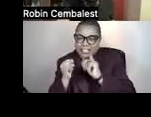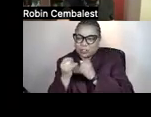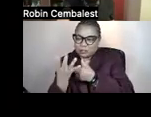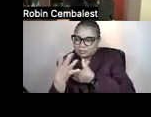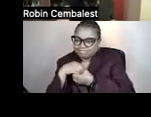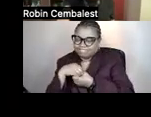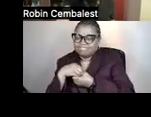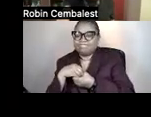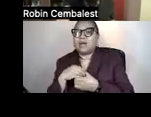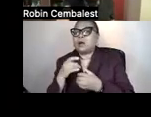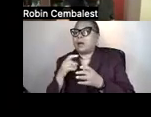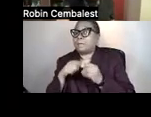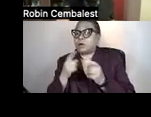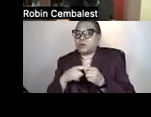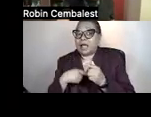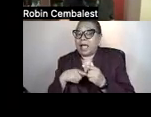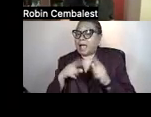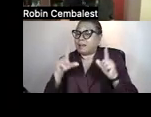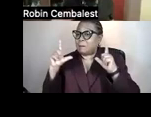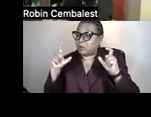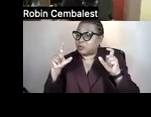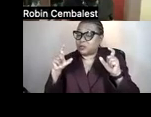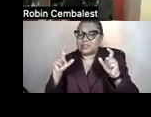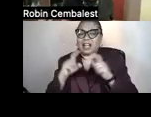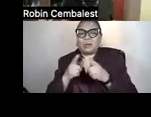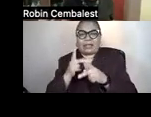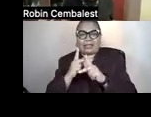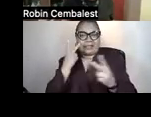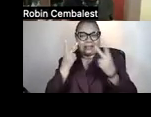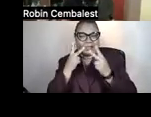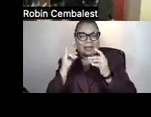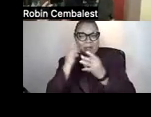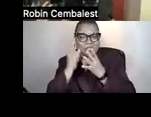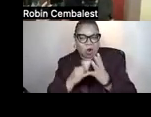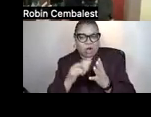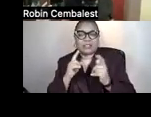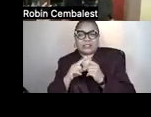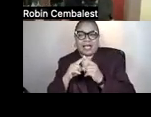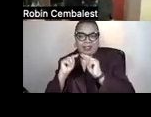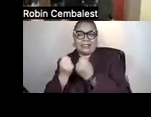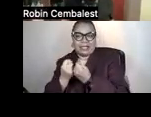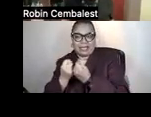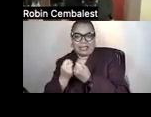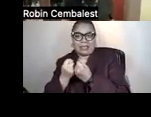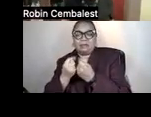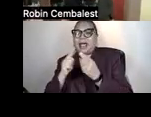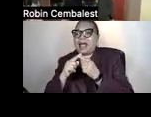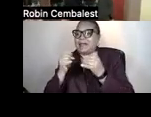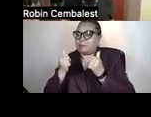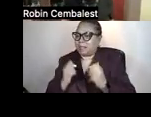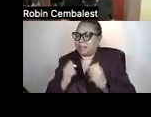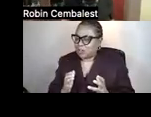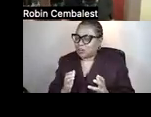content. We're going to have portraits of as we're going to keep seeing the artist and the team and the